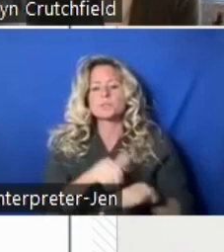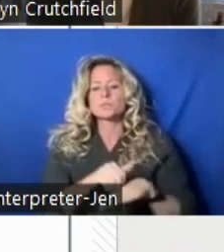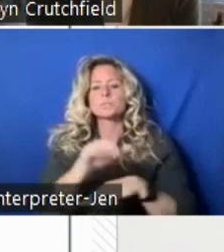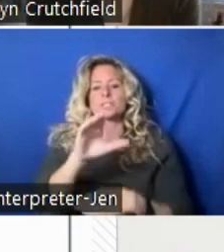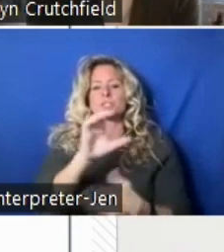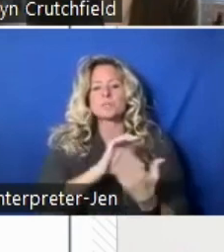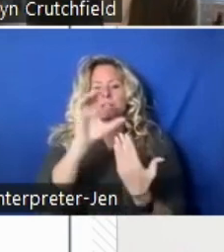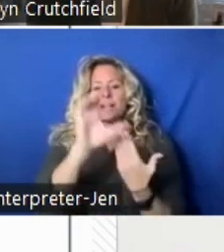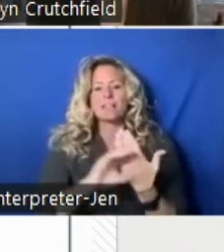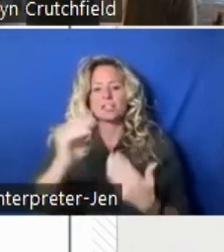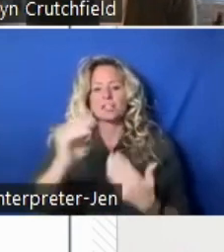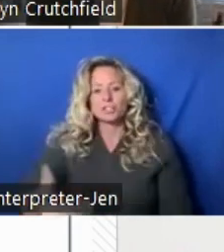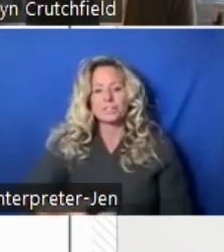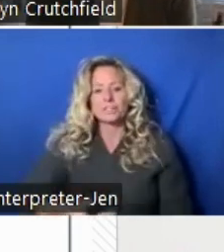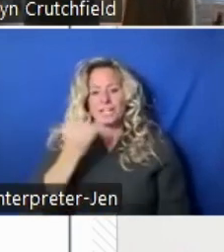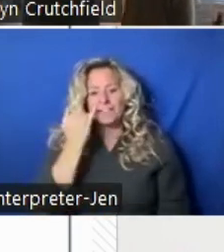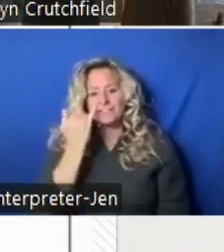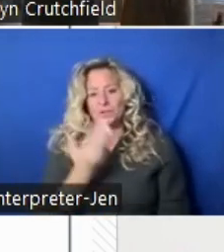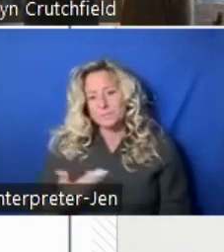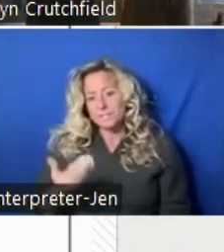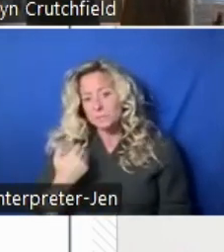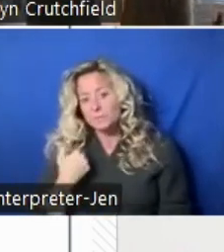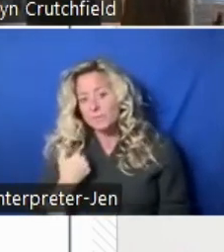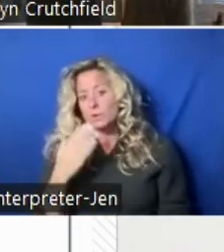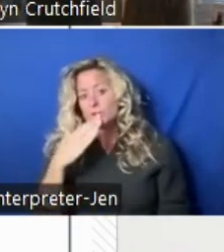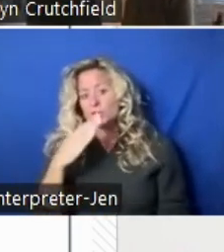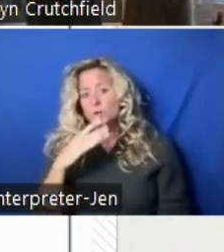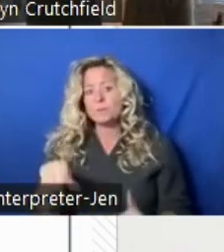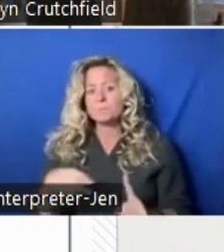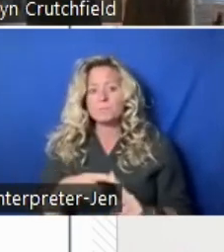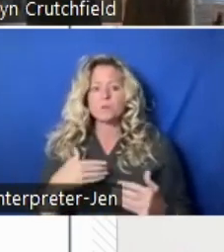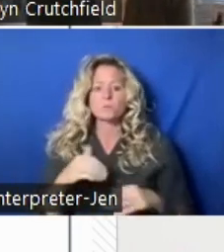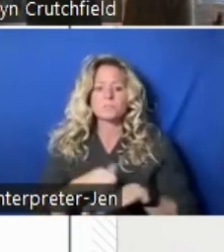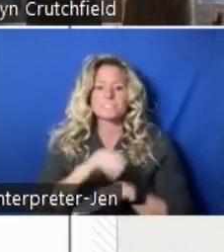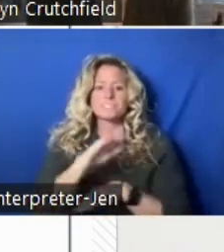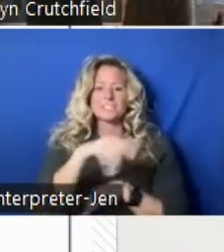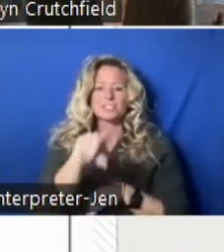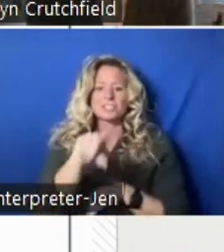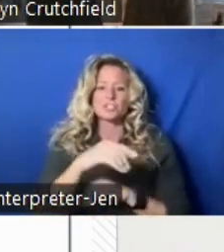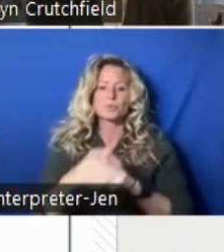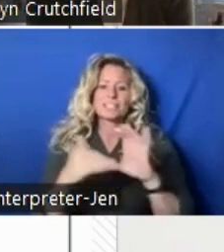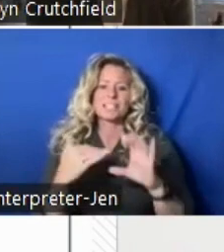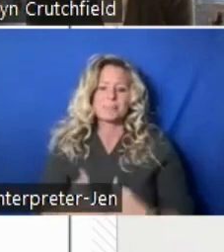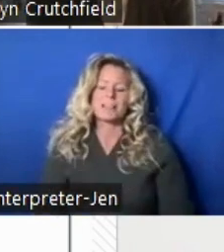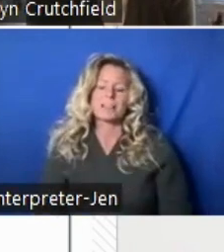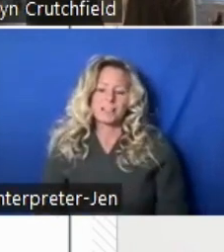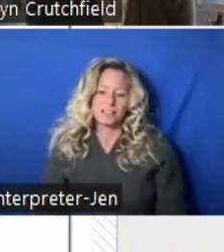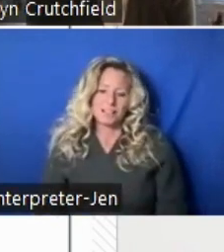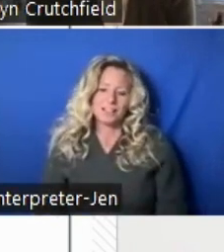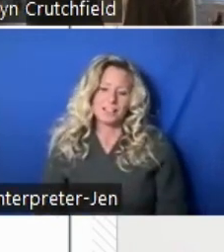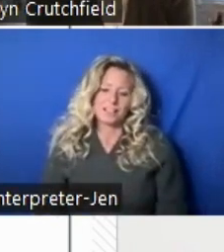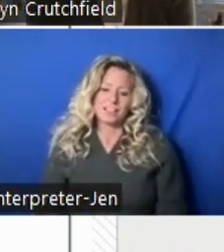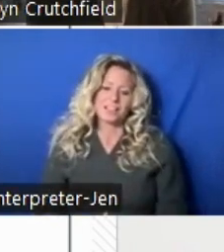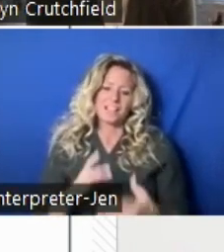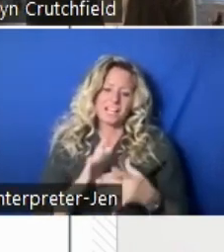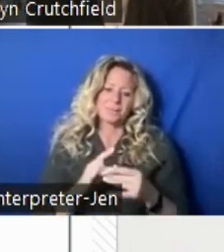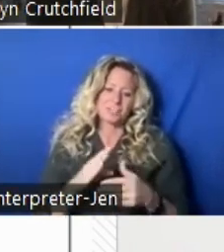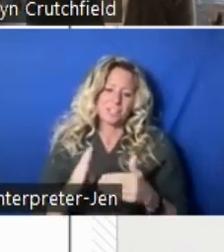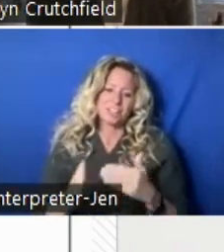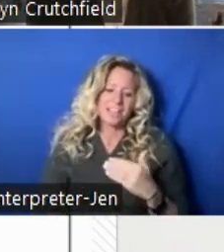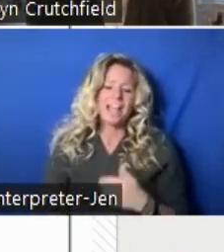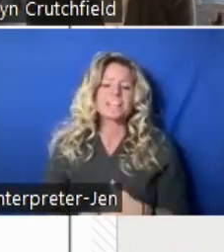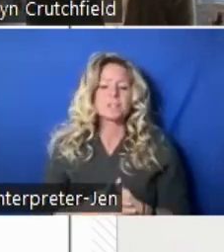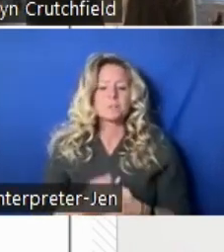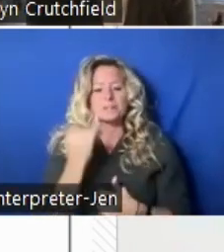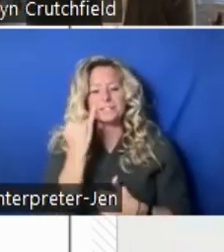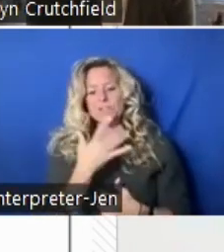invite. If you've been here before and you know what we're about, we'll send it over to you via email. And I'll mention that again at the end. But if you'd